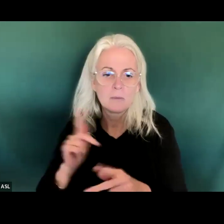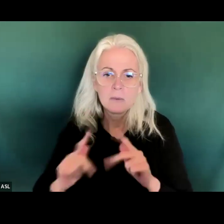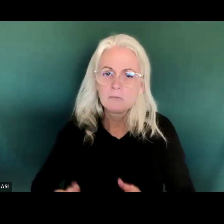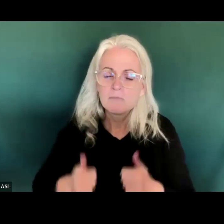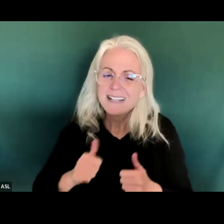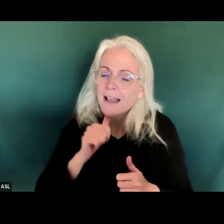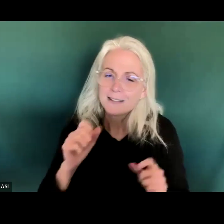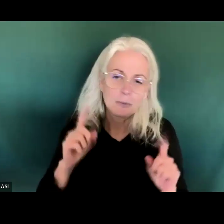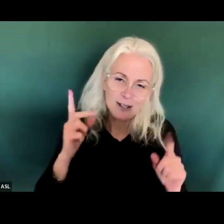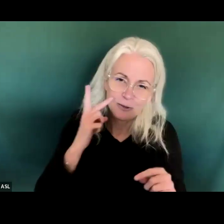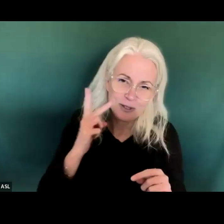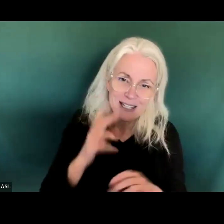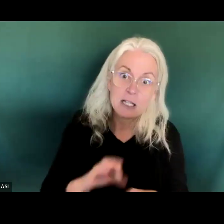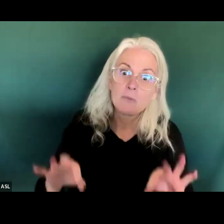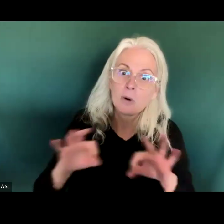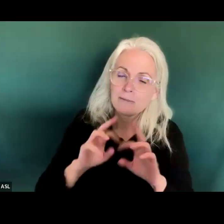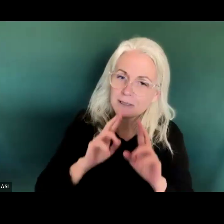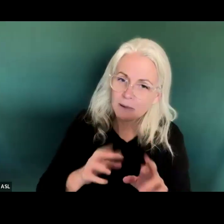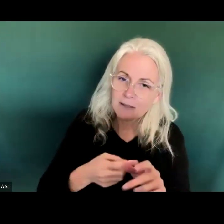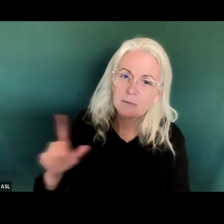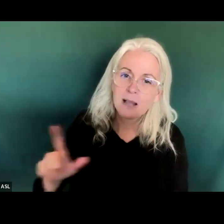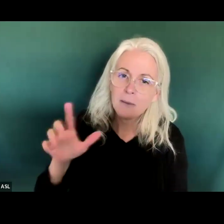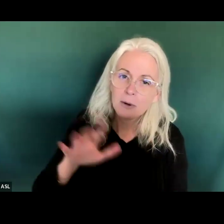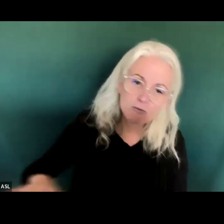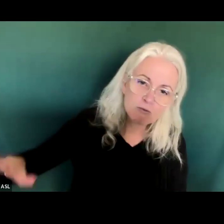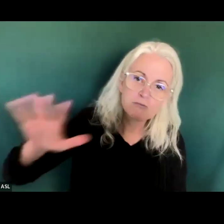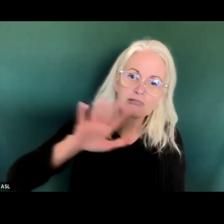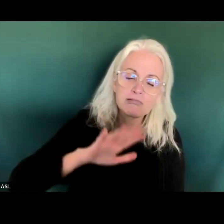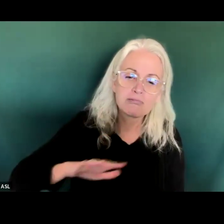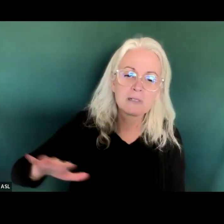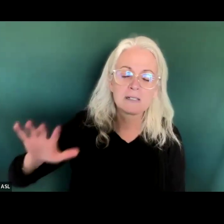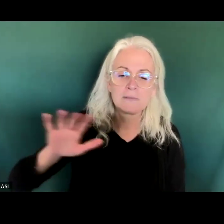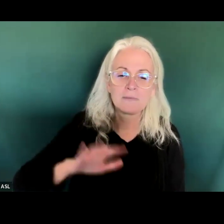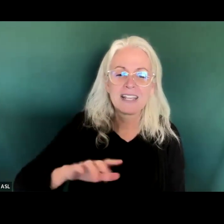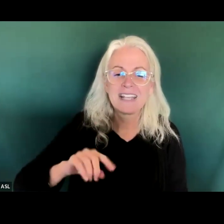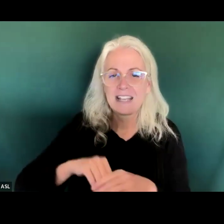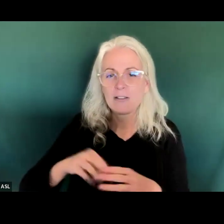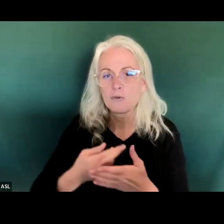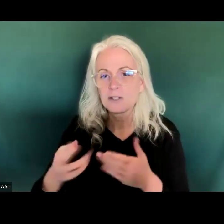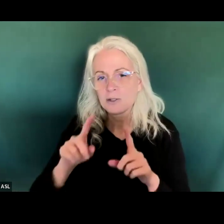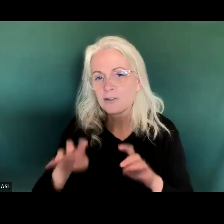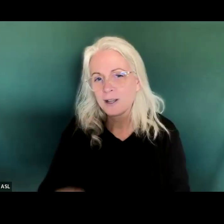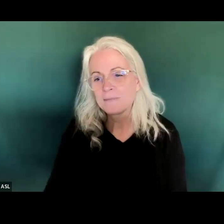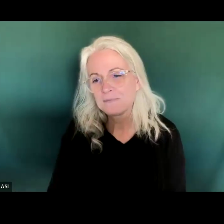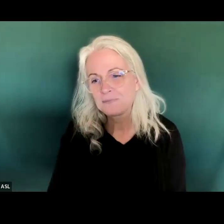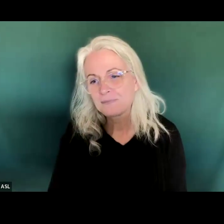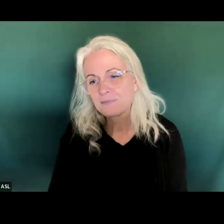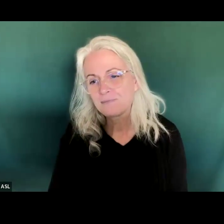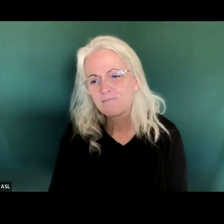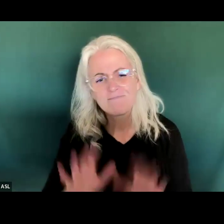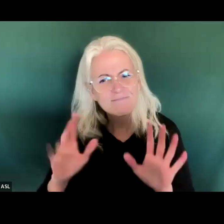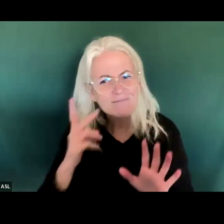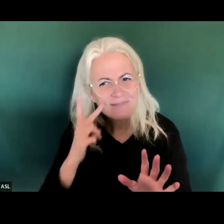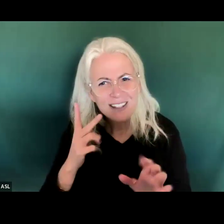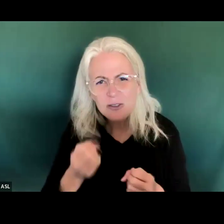So it's no surprise to see the significant response from libraries across geographic regions in the resource survey. It's also great to see so